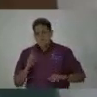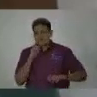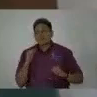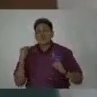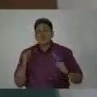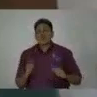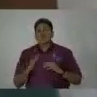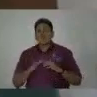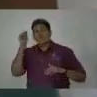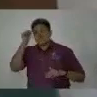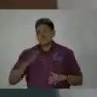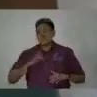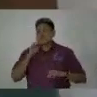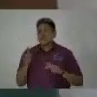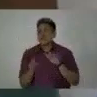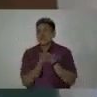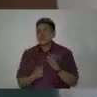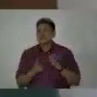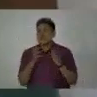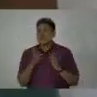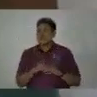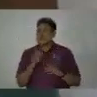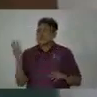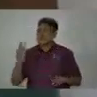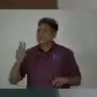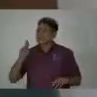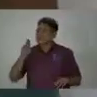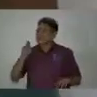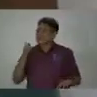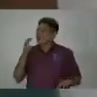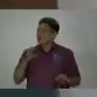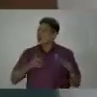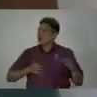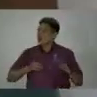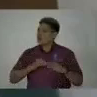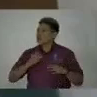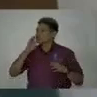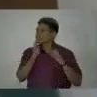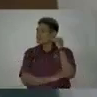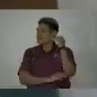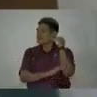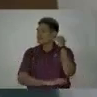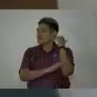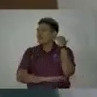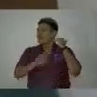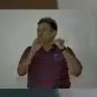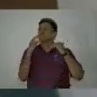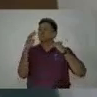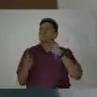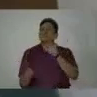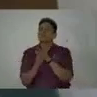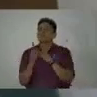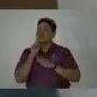confirmed that a gentleman appeared before it in the Western Regional Gun Court in September 2016 and